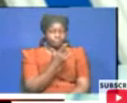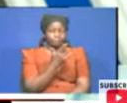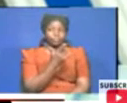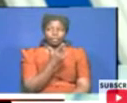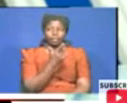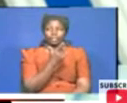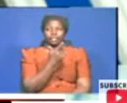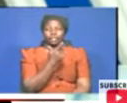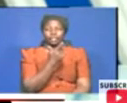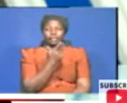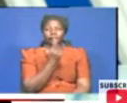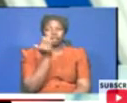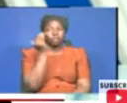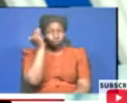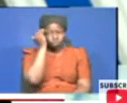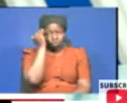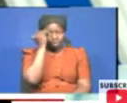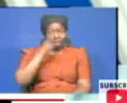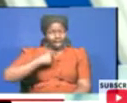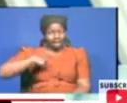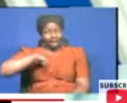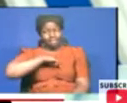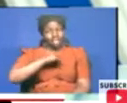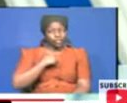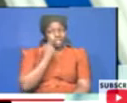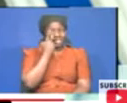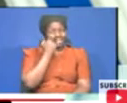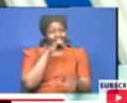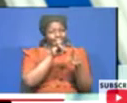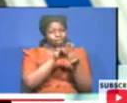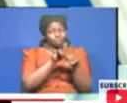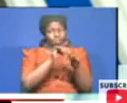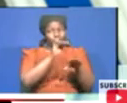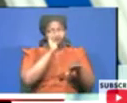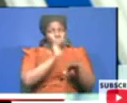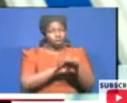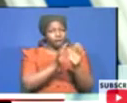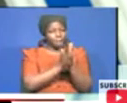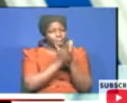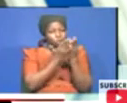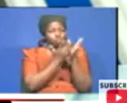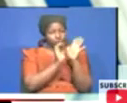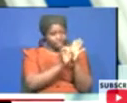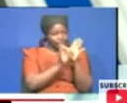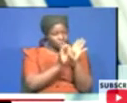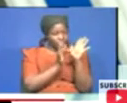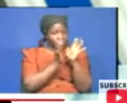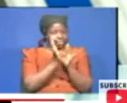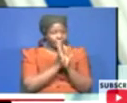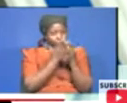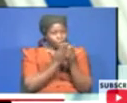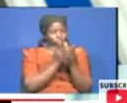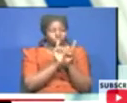know that we have seen even the good book, like the Bible, you know, being translated